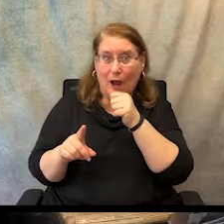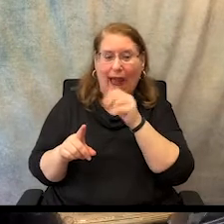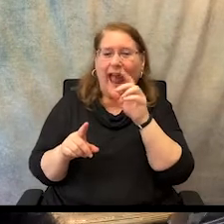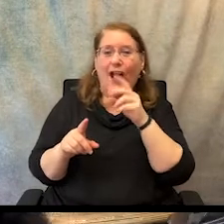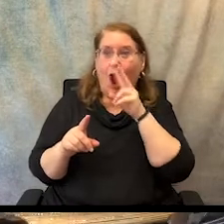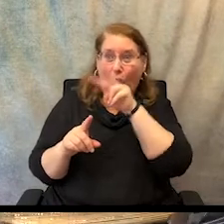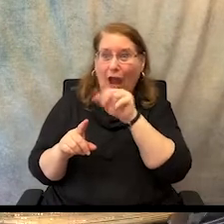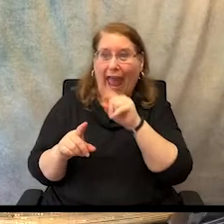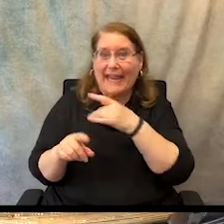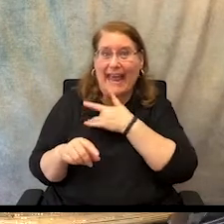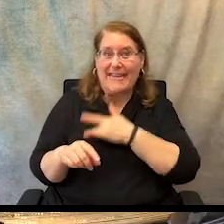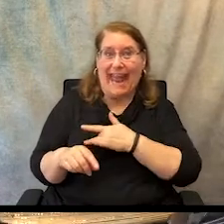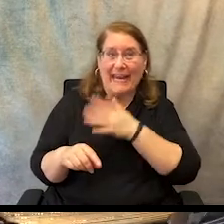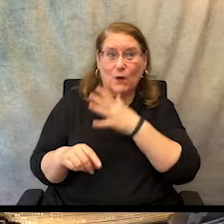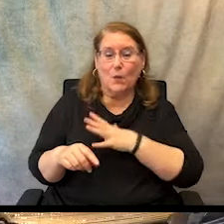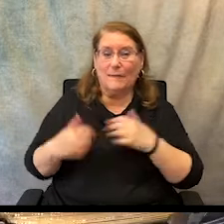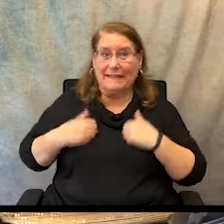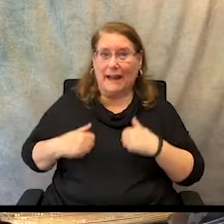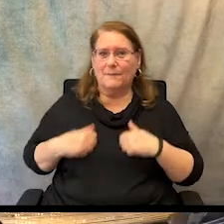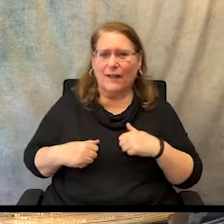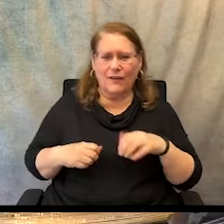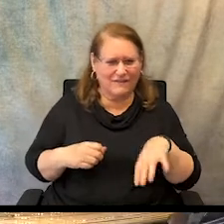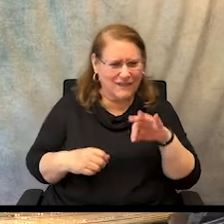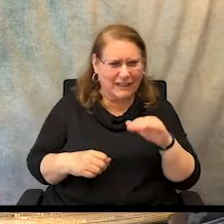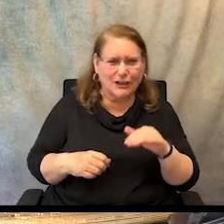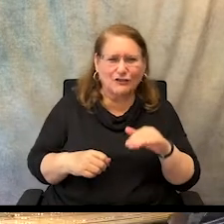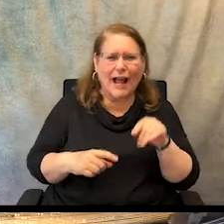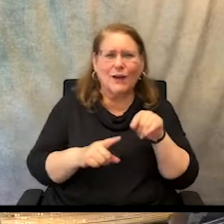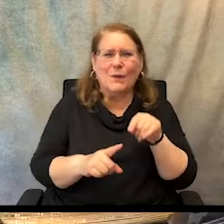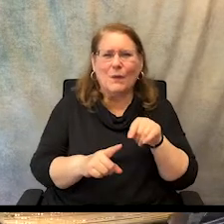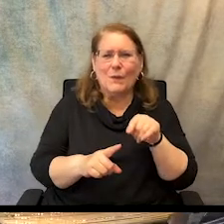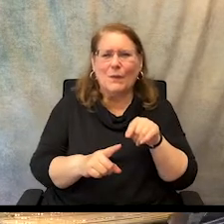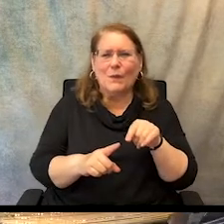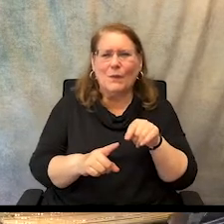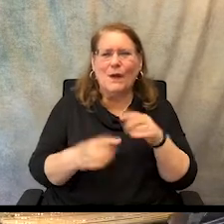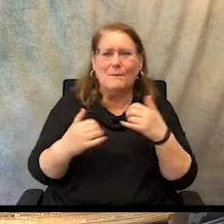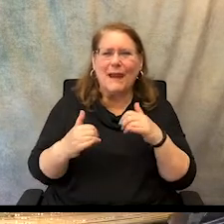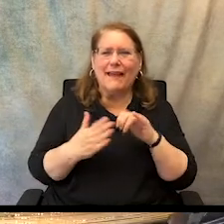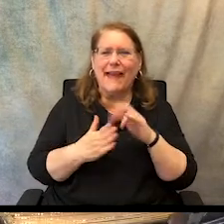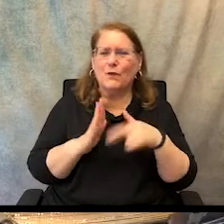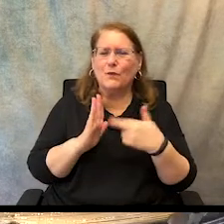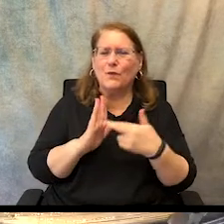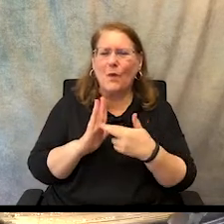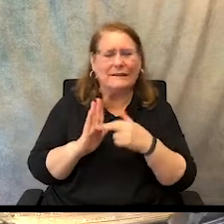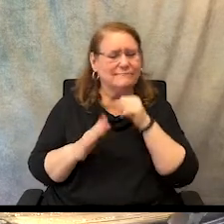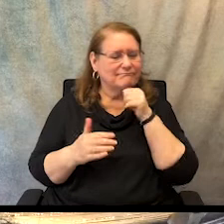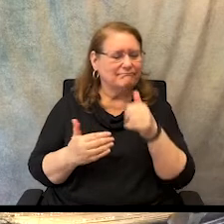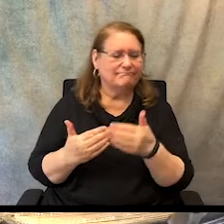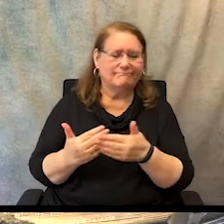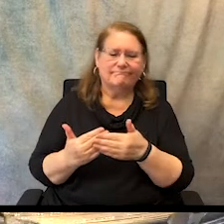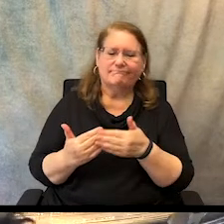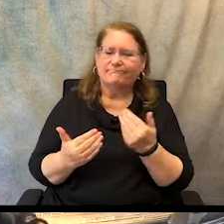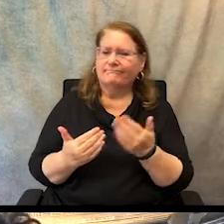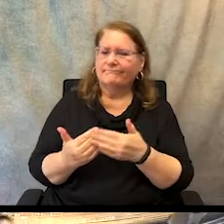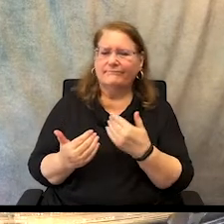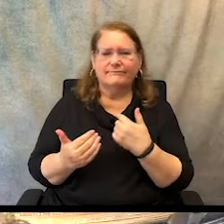naked woman who's making bath, you know. Yeah. And to find a child who's playing this role wasn't very